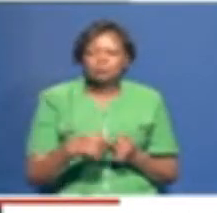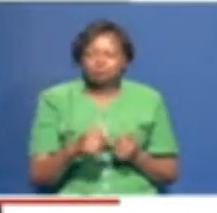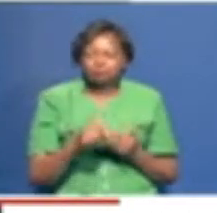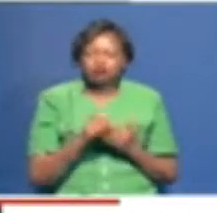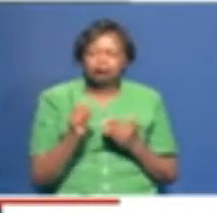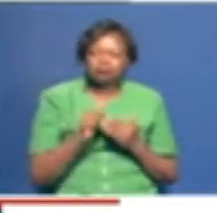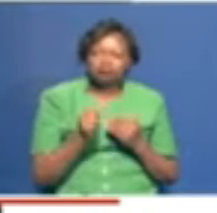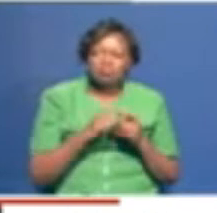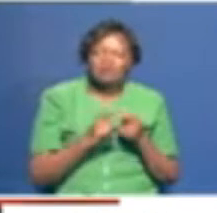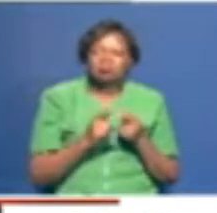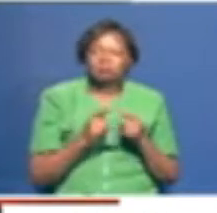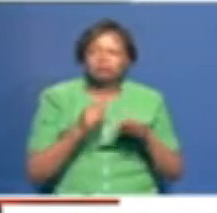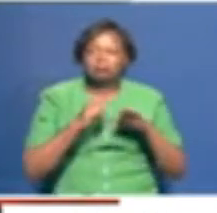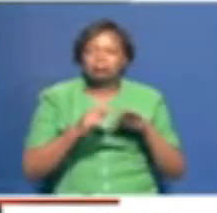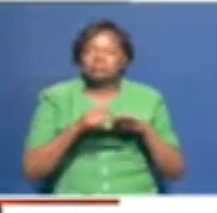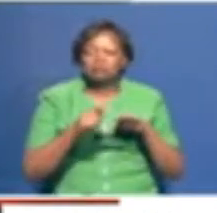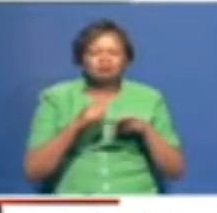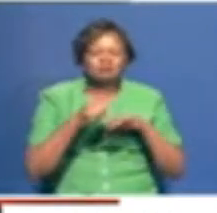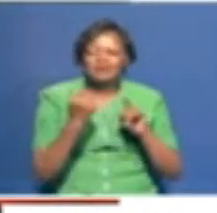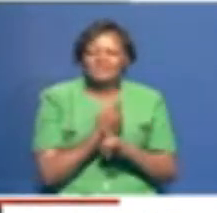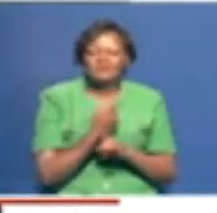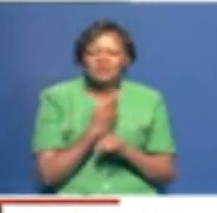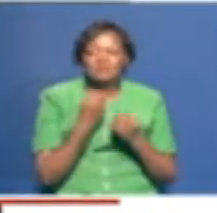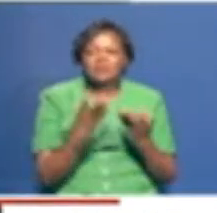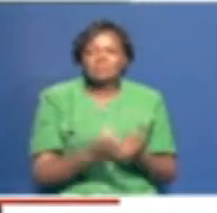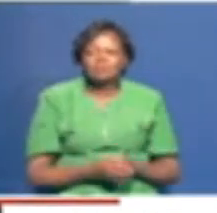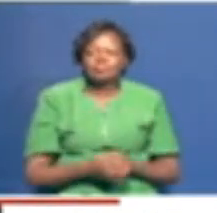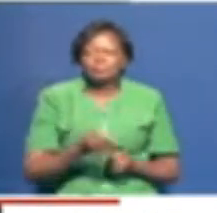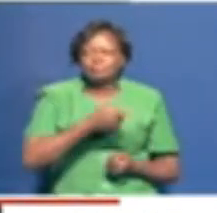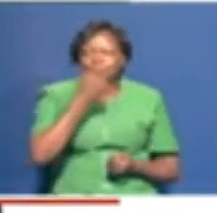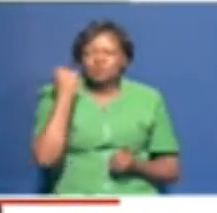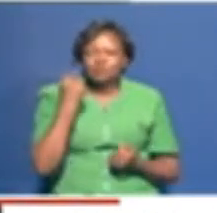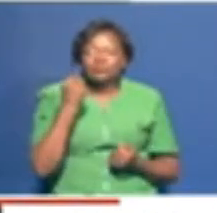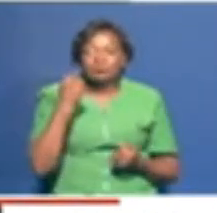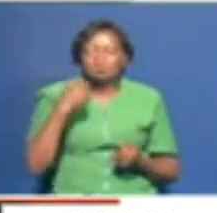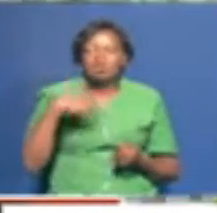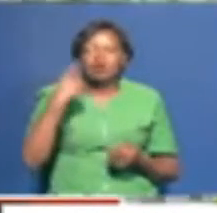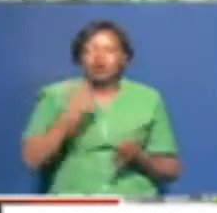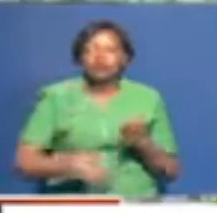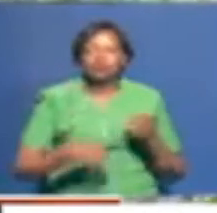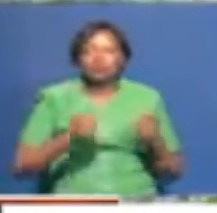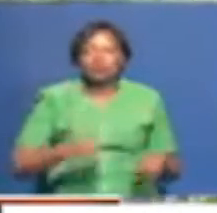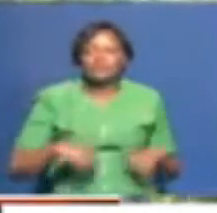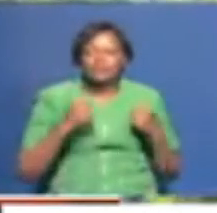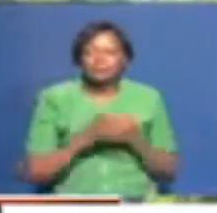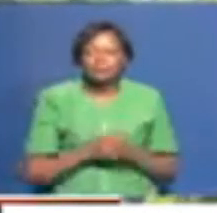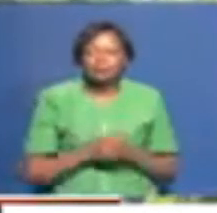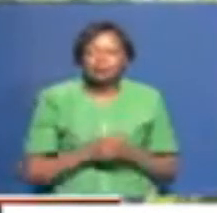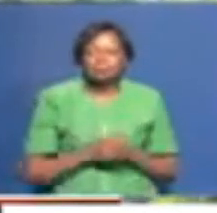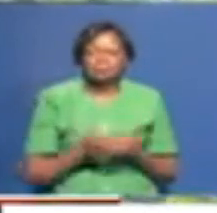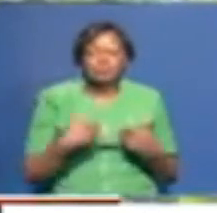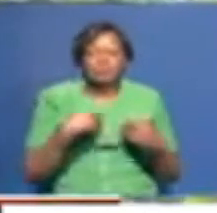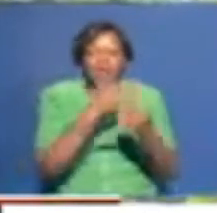$25,000, and tiny toll, $10,000, because of the high cost of living. Do you have a